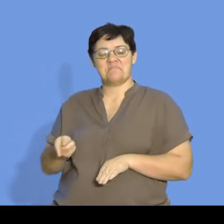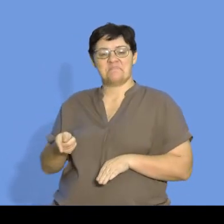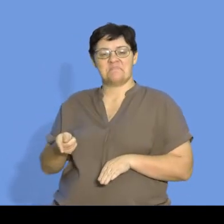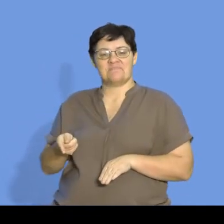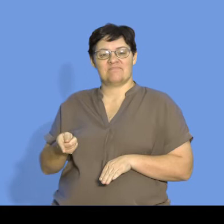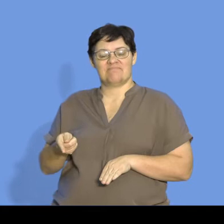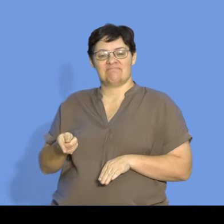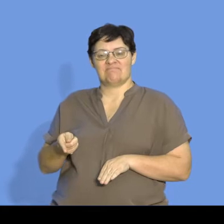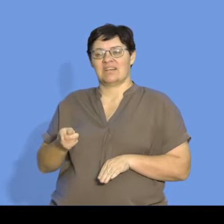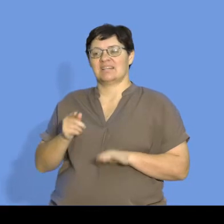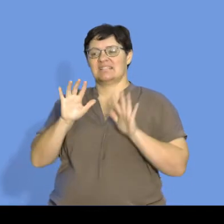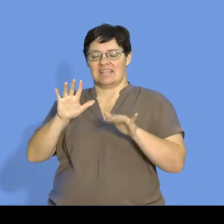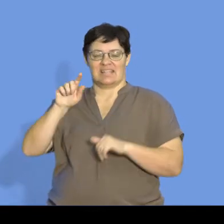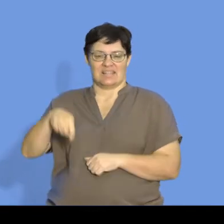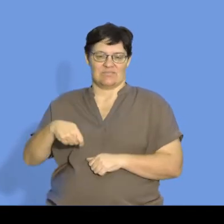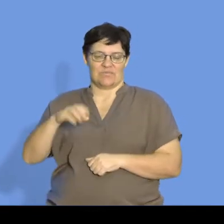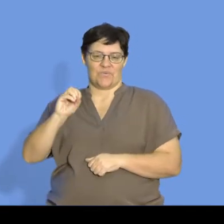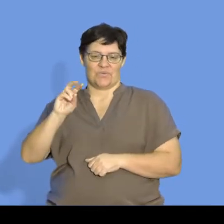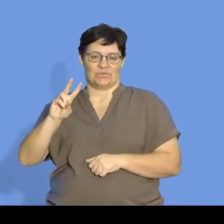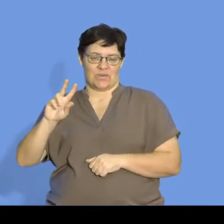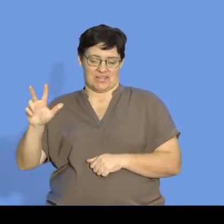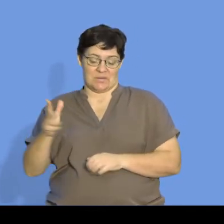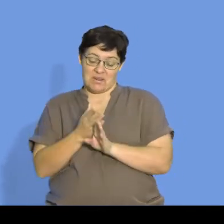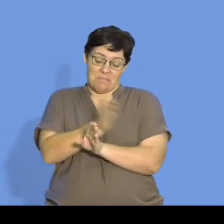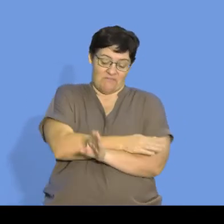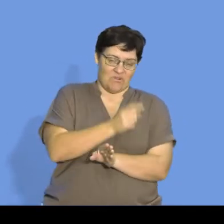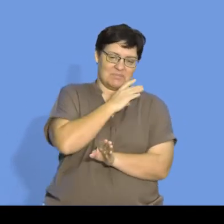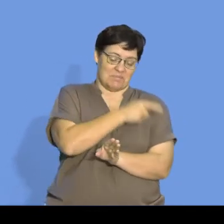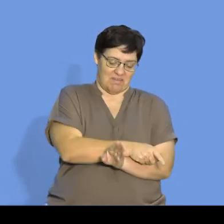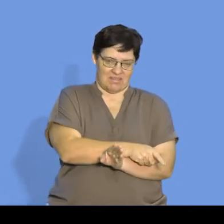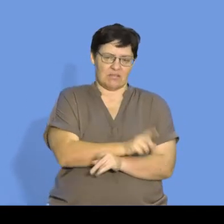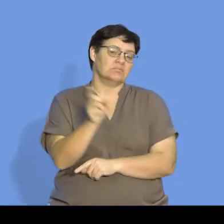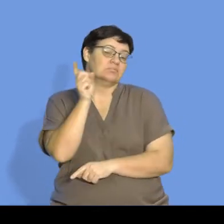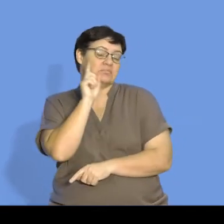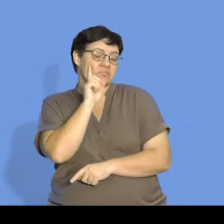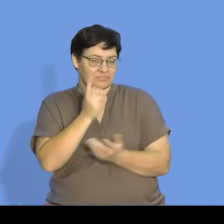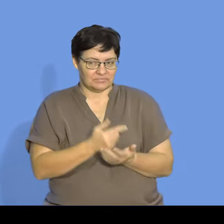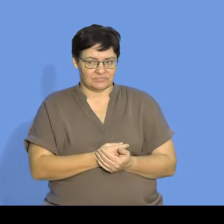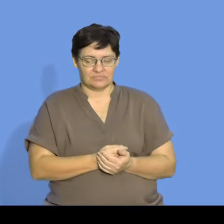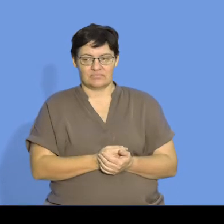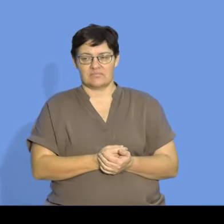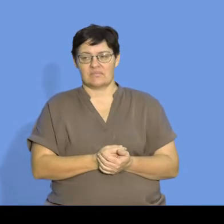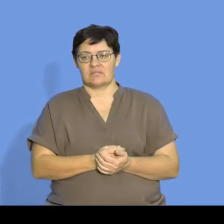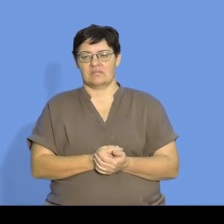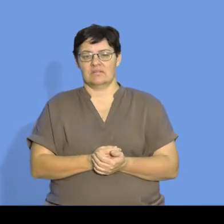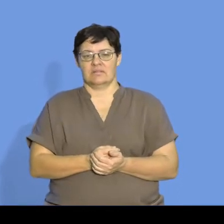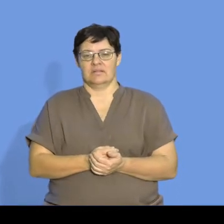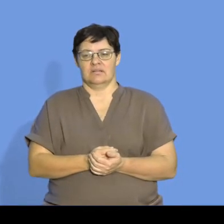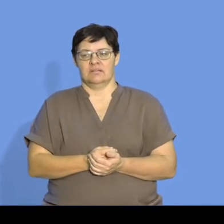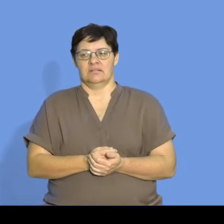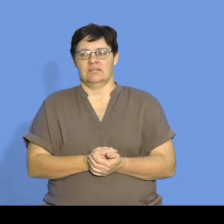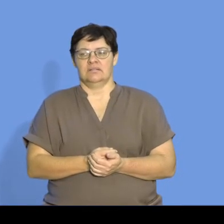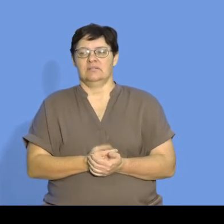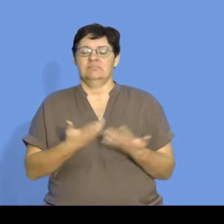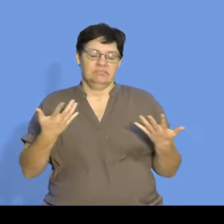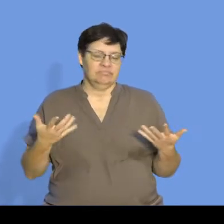your rental prior to the increase. If you want to check on it, certainly you can do that as well.